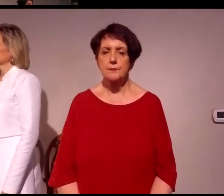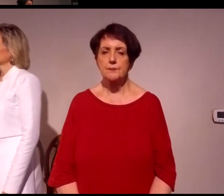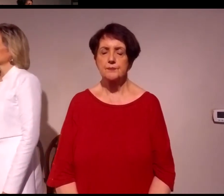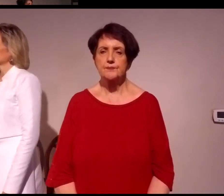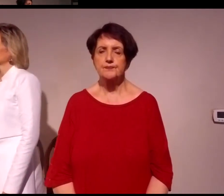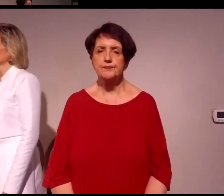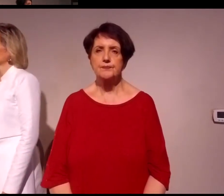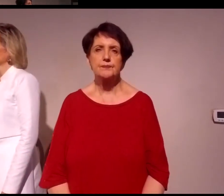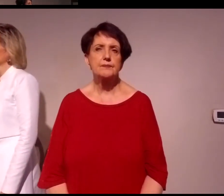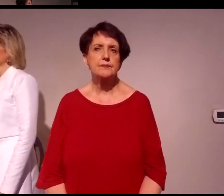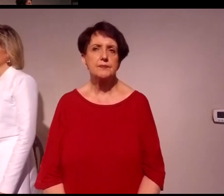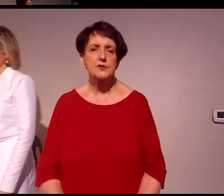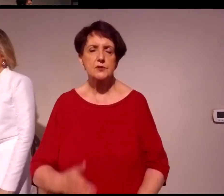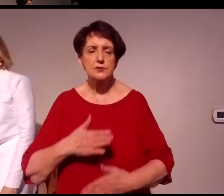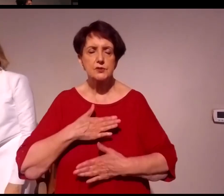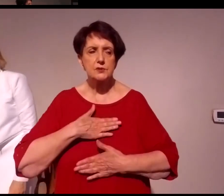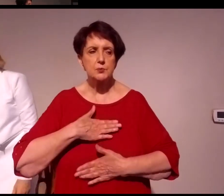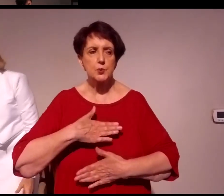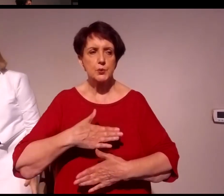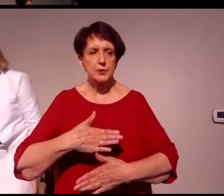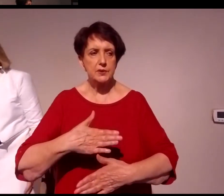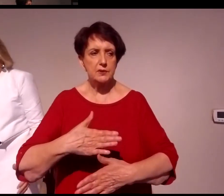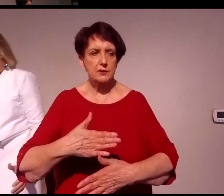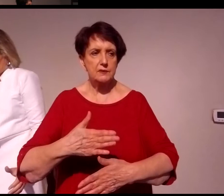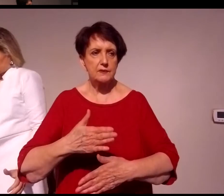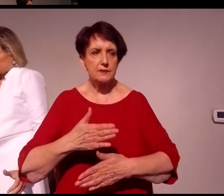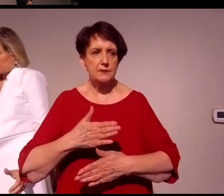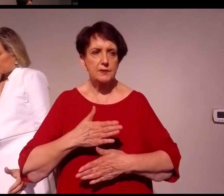And so if you would just take a deep breath with me and